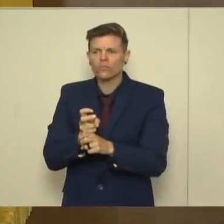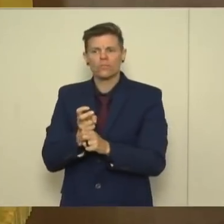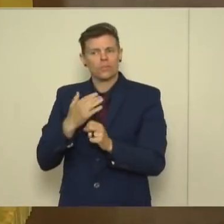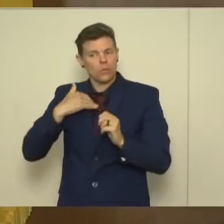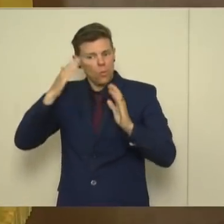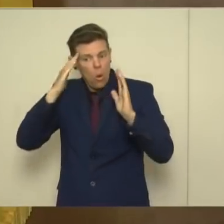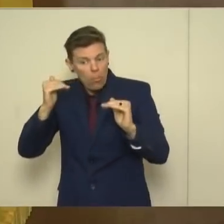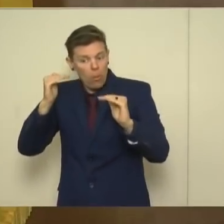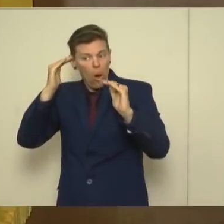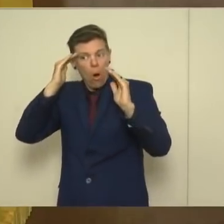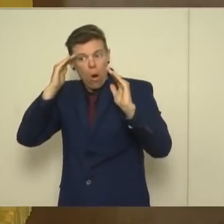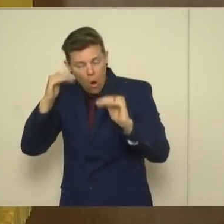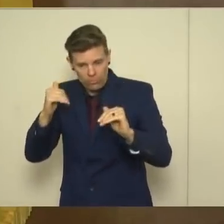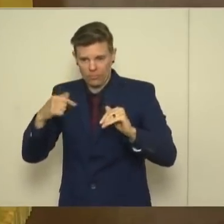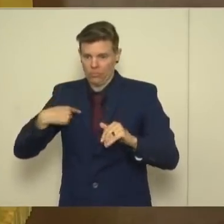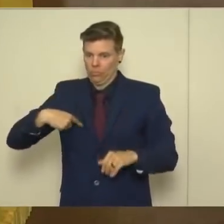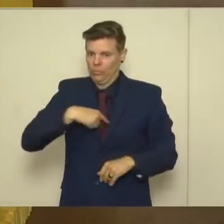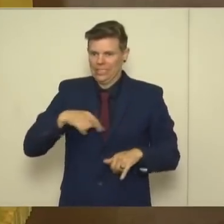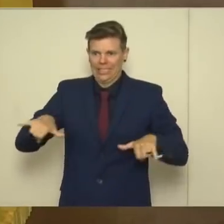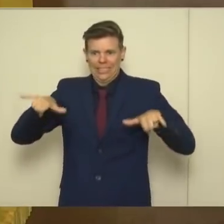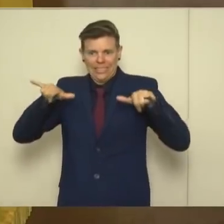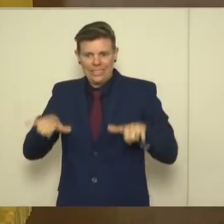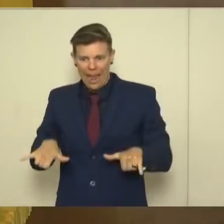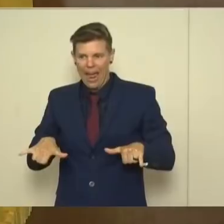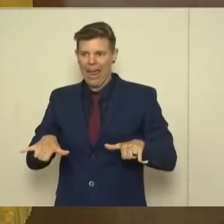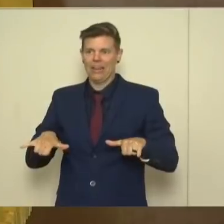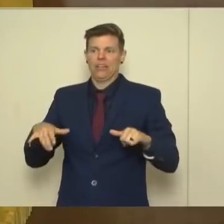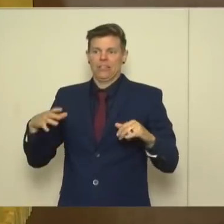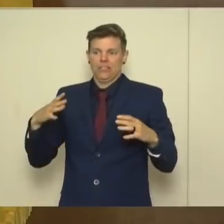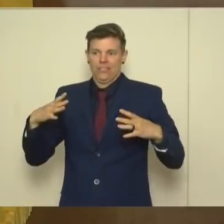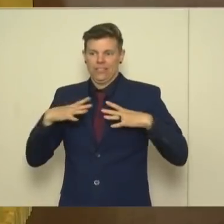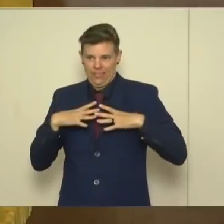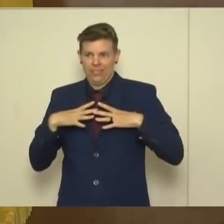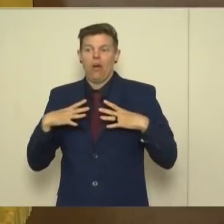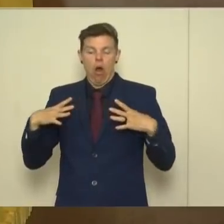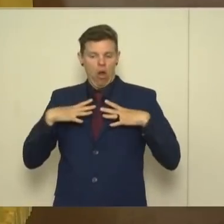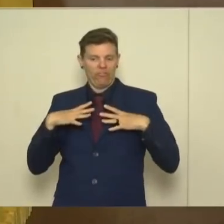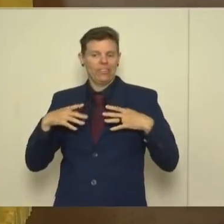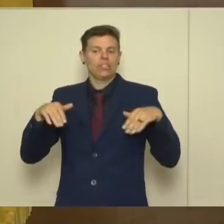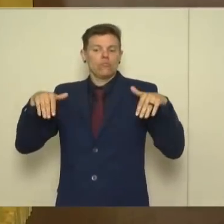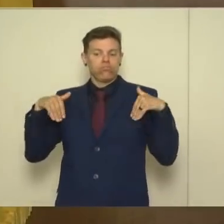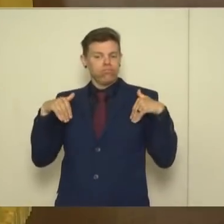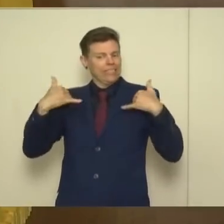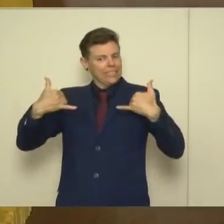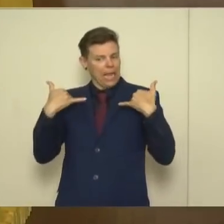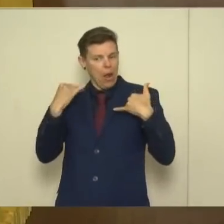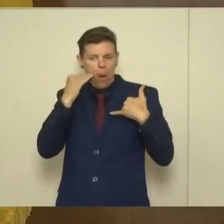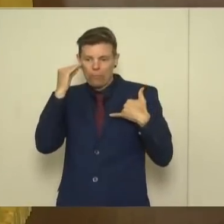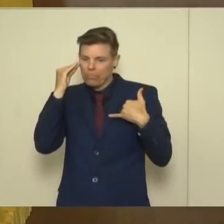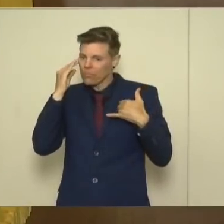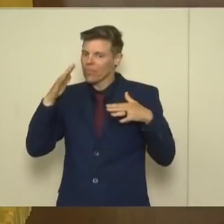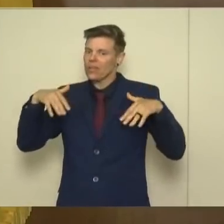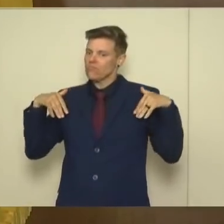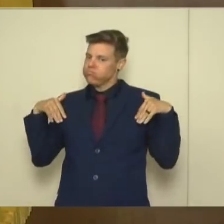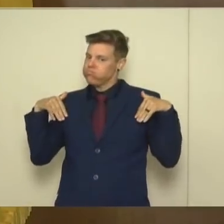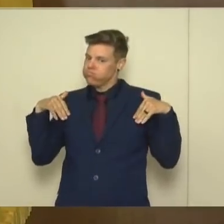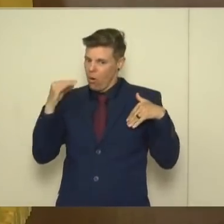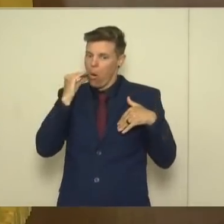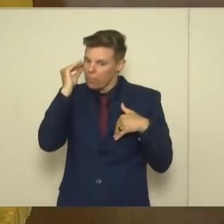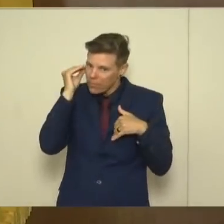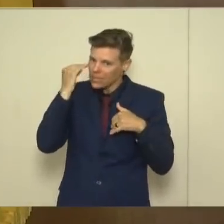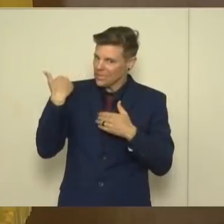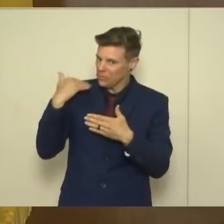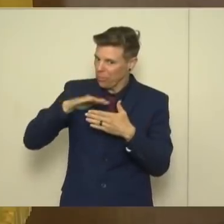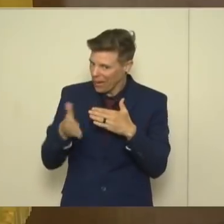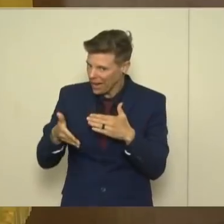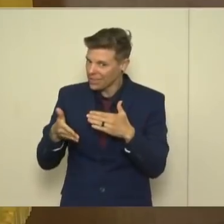large gatherings over Labor Day, and that we all did our part to keep New Mexicans safe. And with that, Nora, I am ready